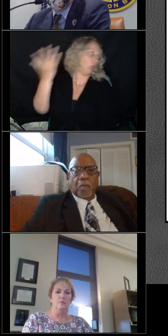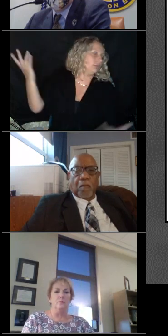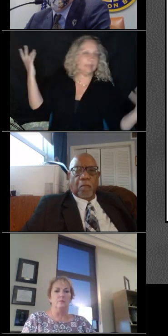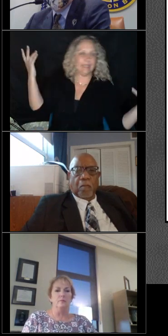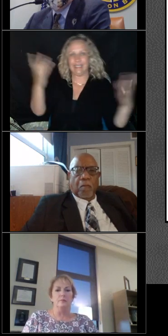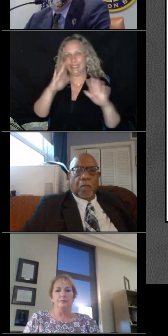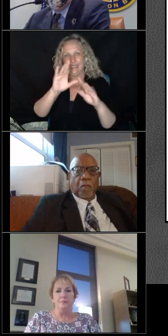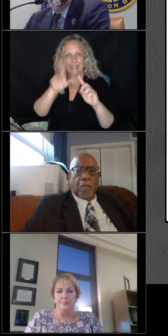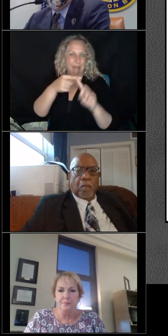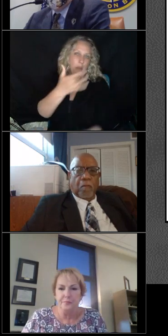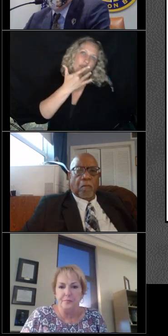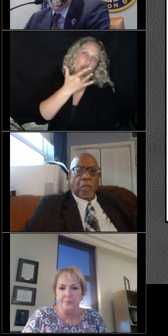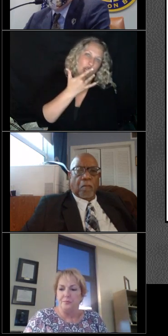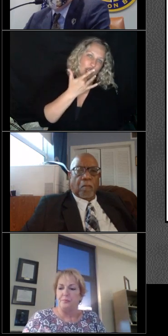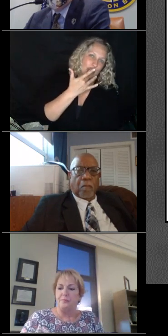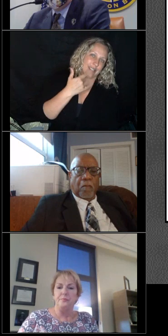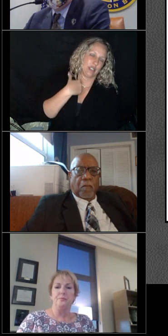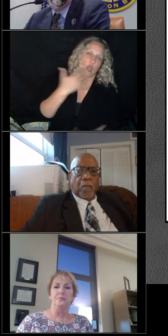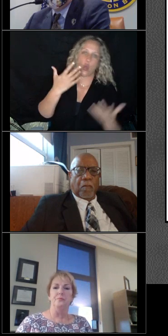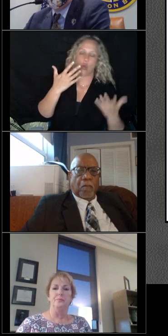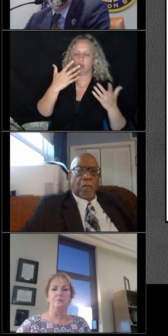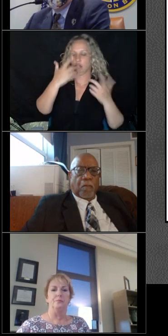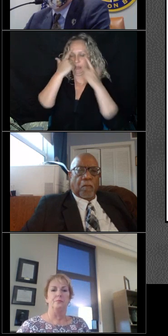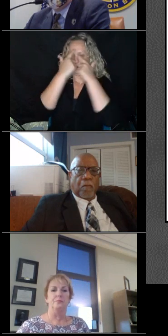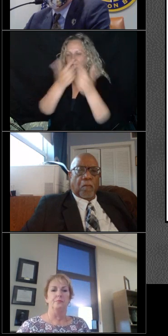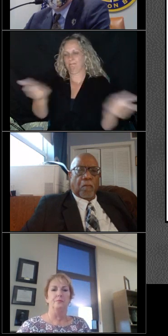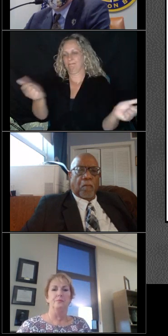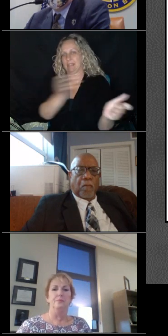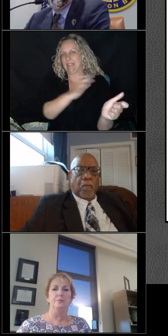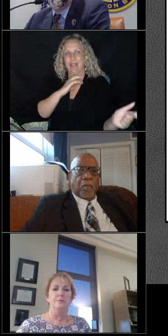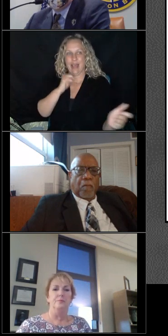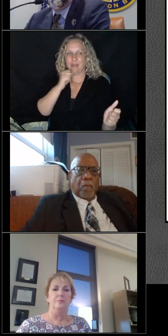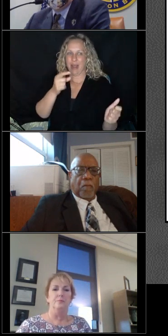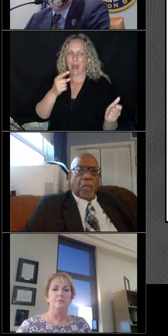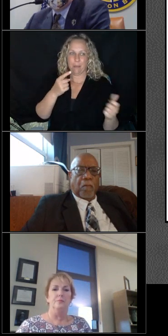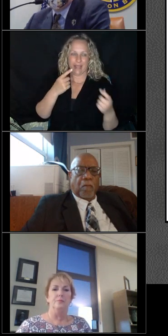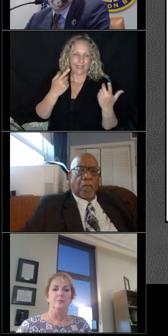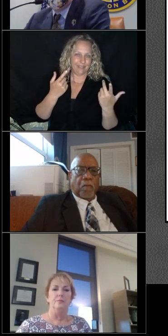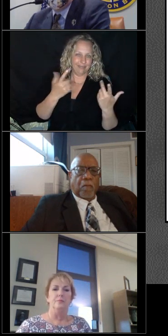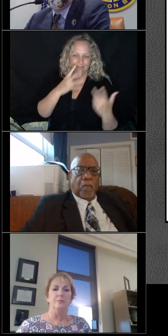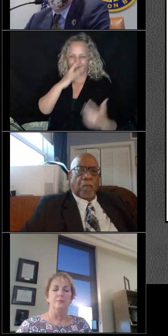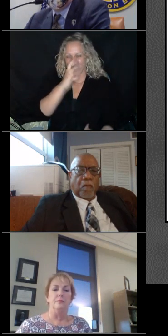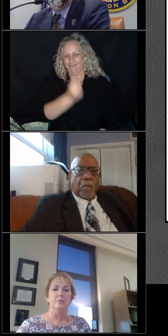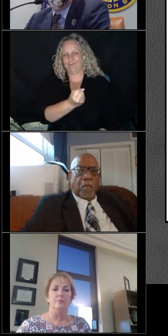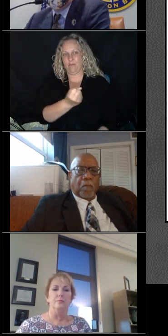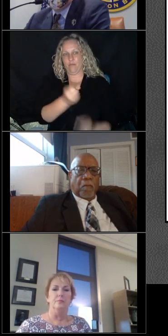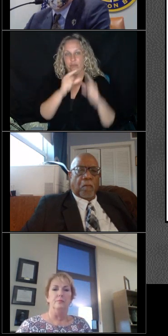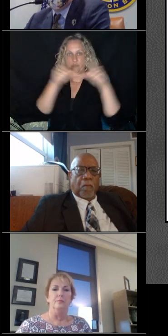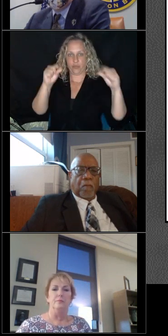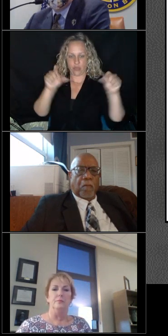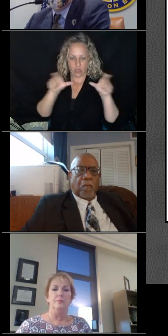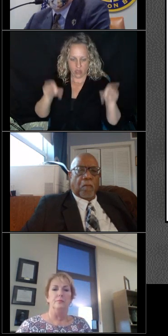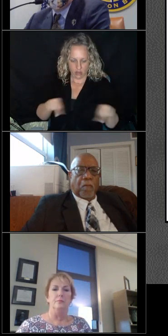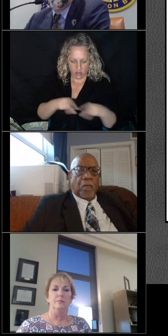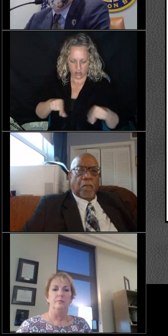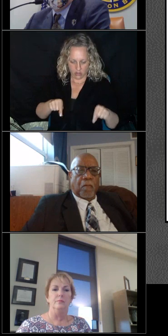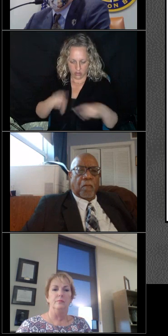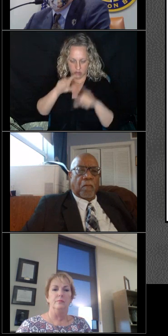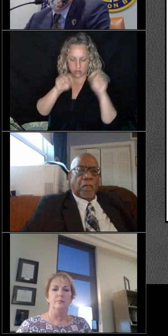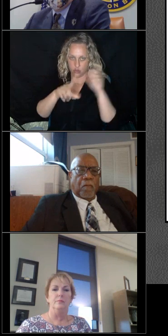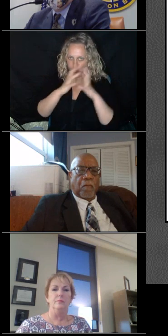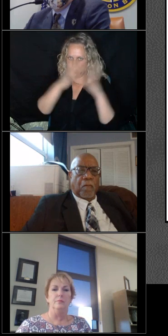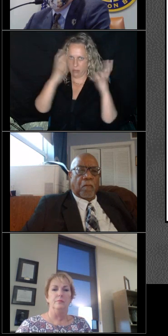preference, so I'd defer to the will of the commission, but I'm not a big fan of all the various boxes and different segmentations and things like